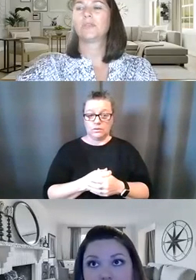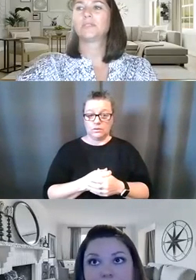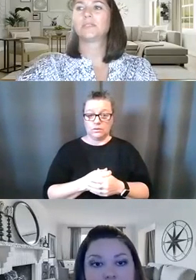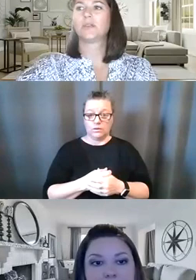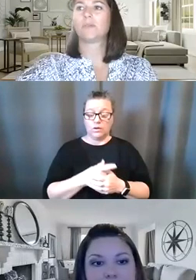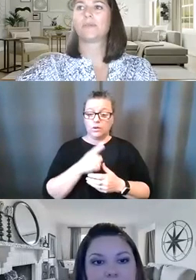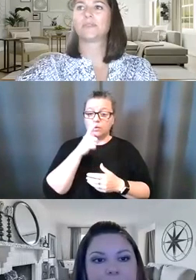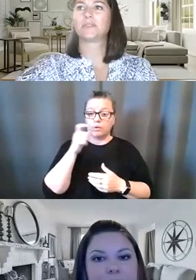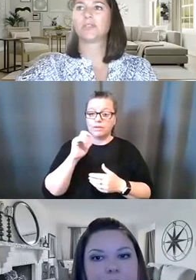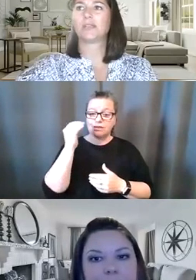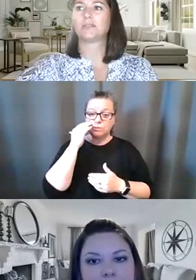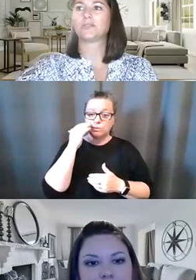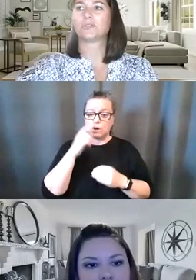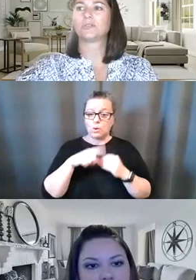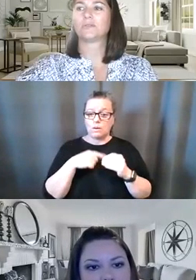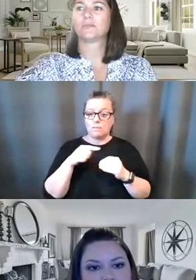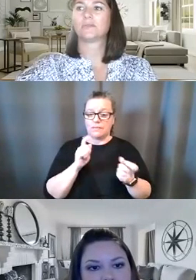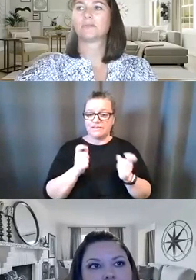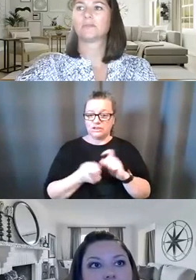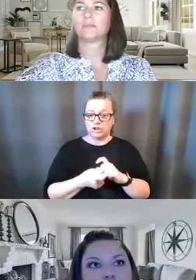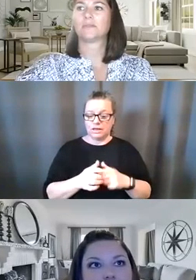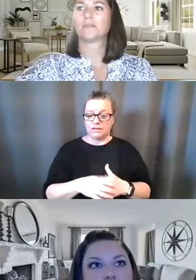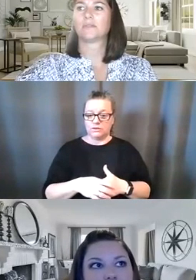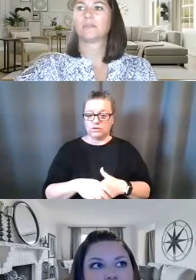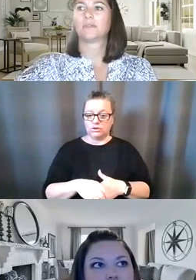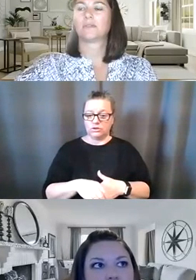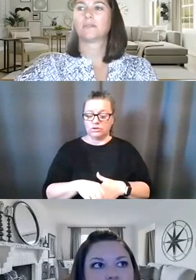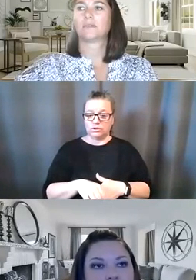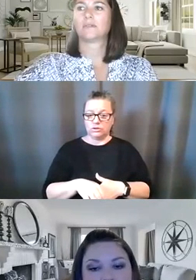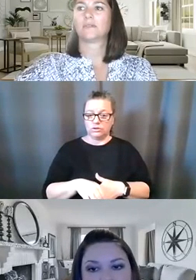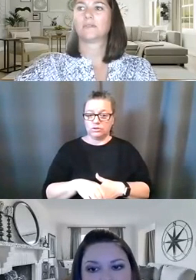Who needs to know about this change?